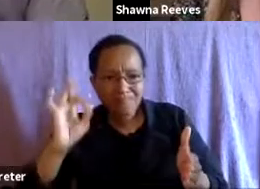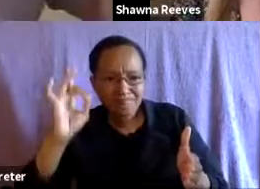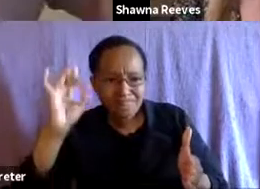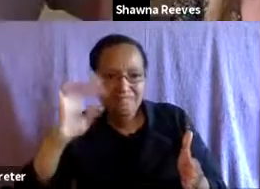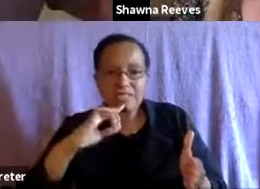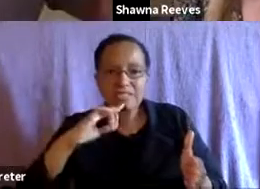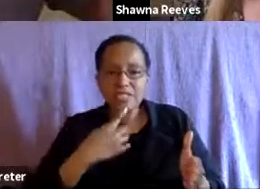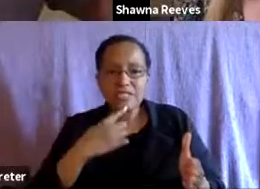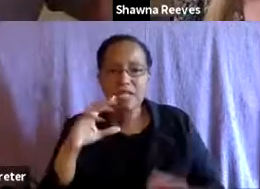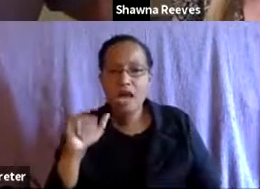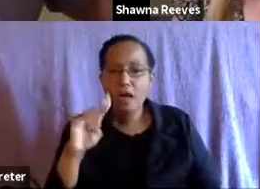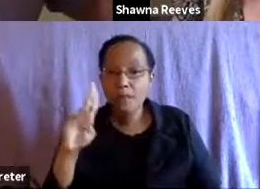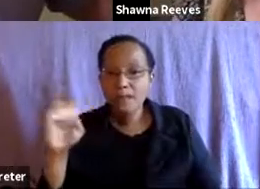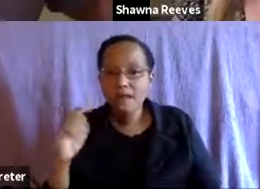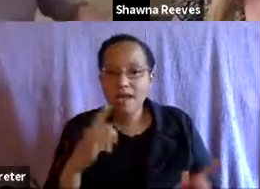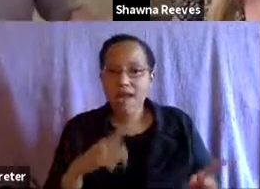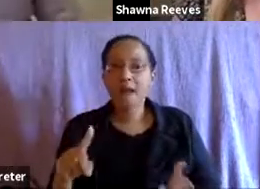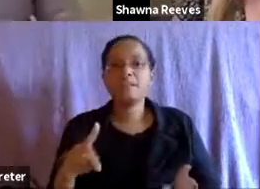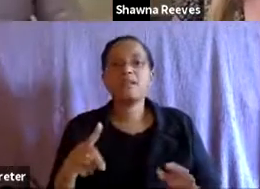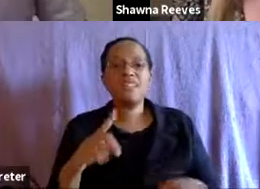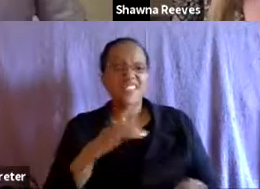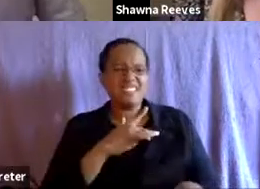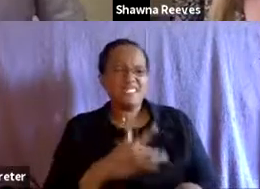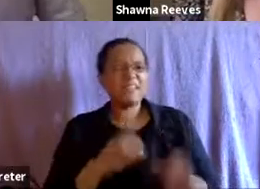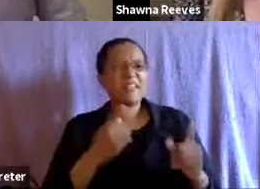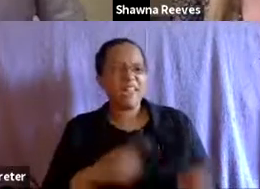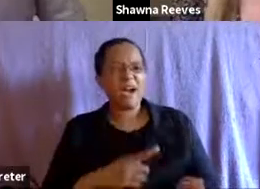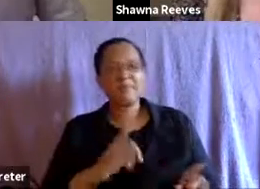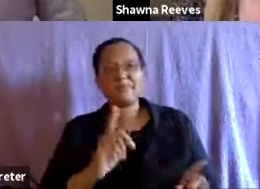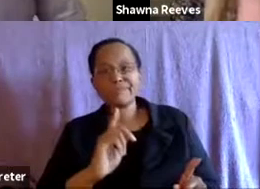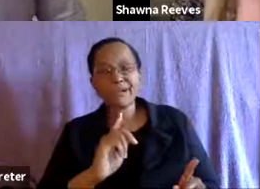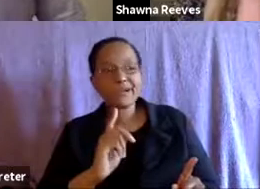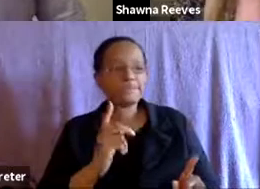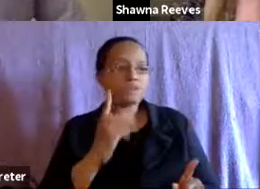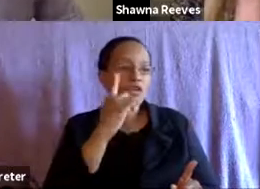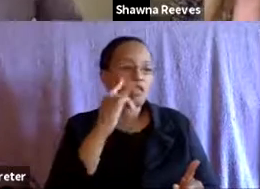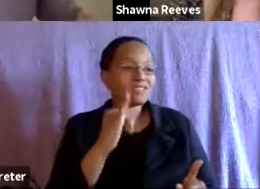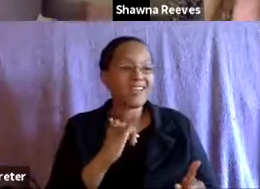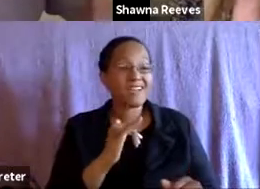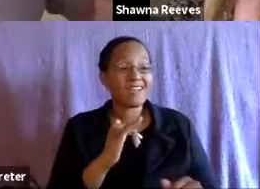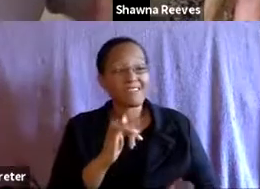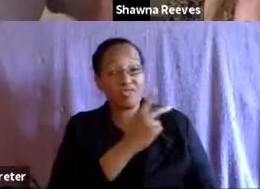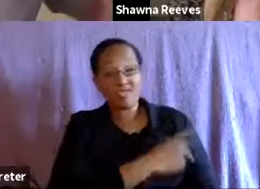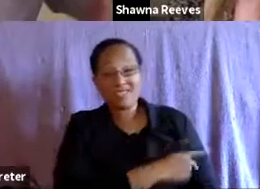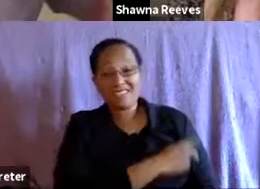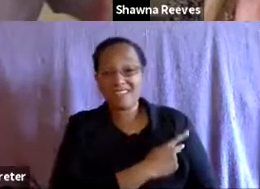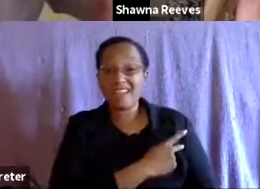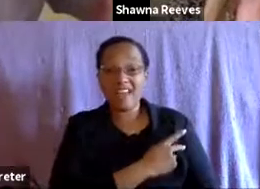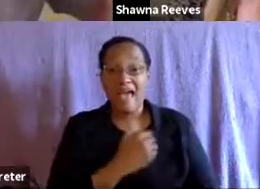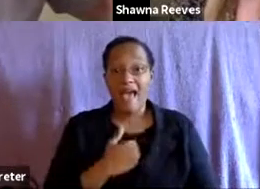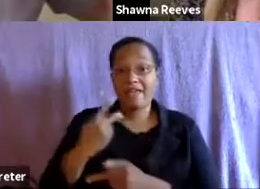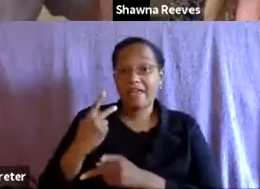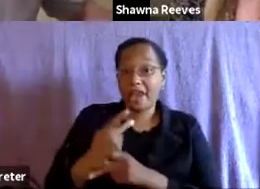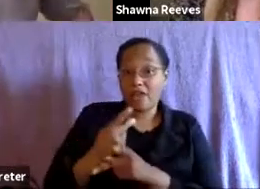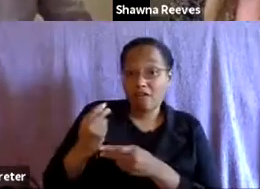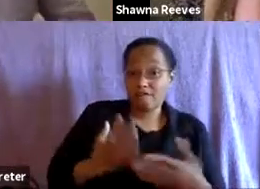the SOCs to the regular assigned ombudsman. And we're doing interviews with the most serious abuse cases,